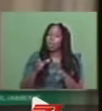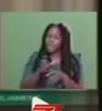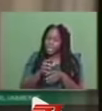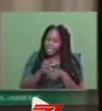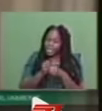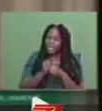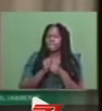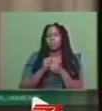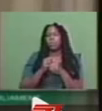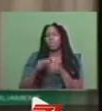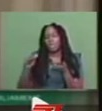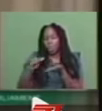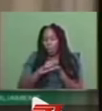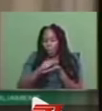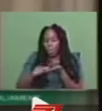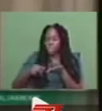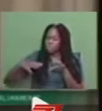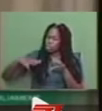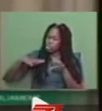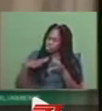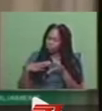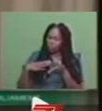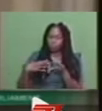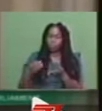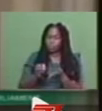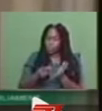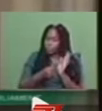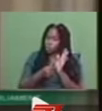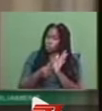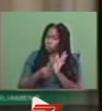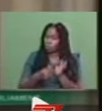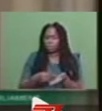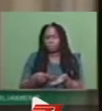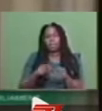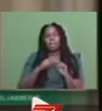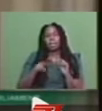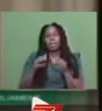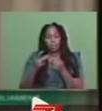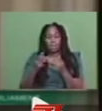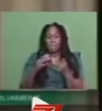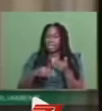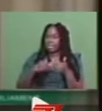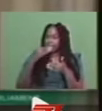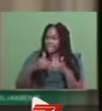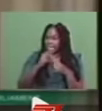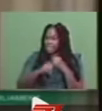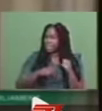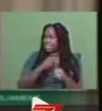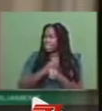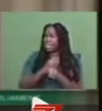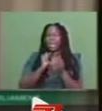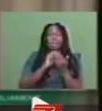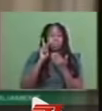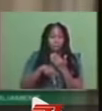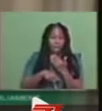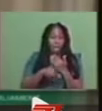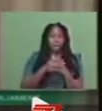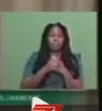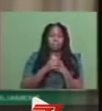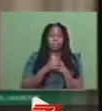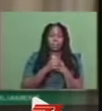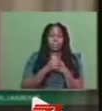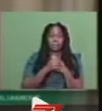report, and that report wouldn't come until next year, April. But I have no doubt that the minister maxed it